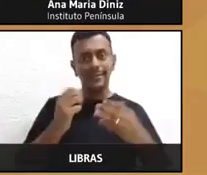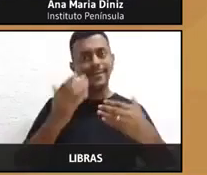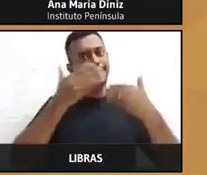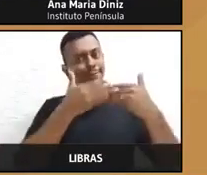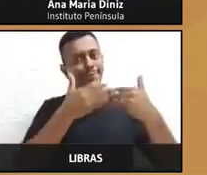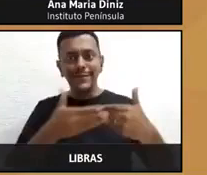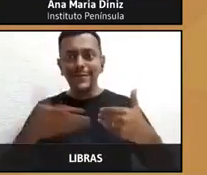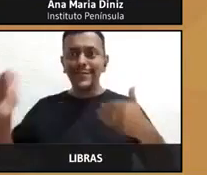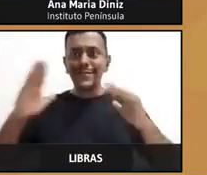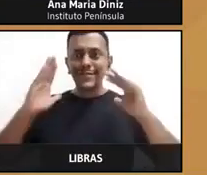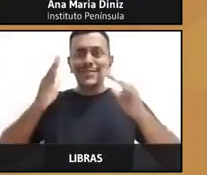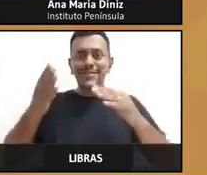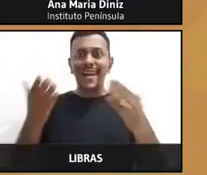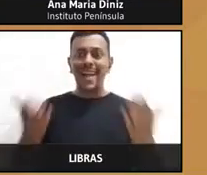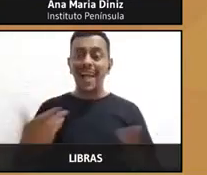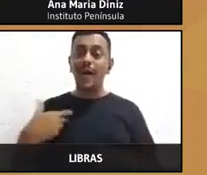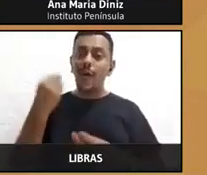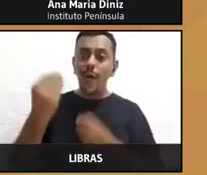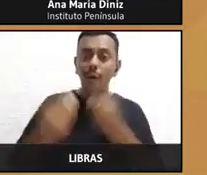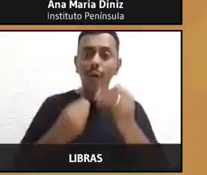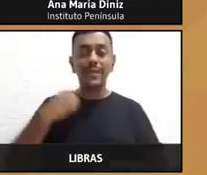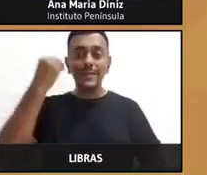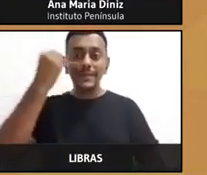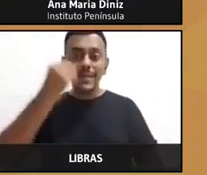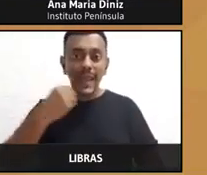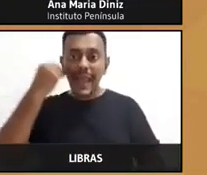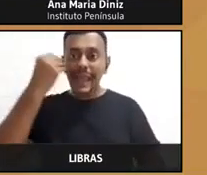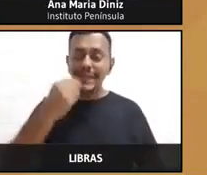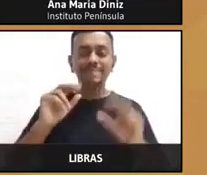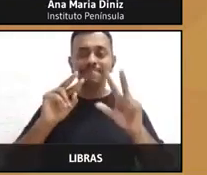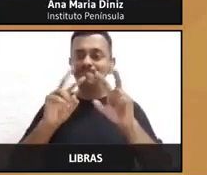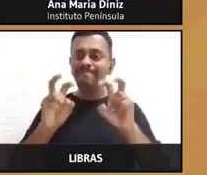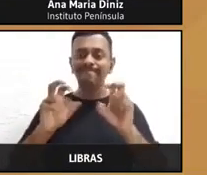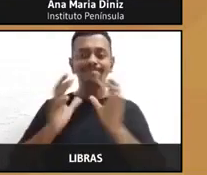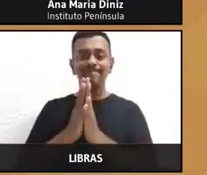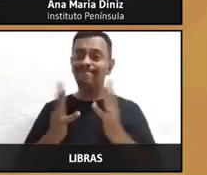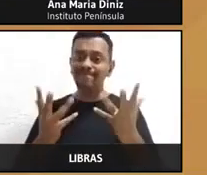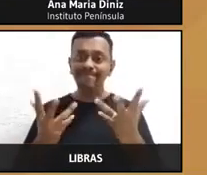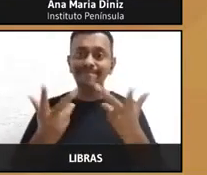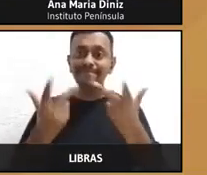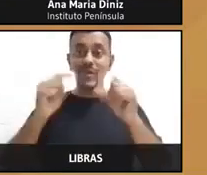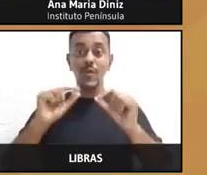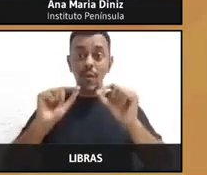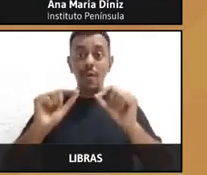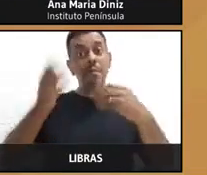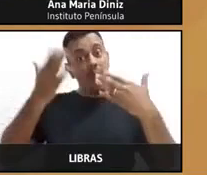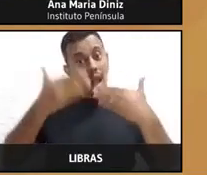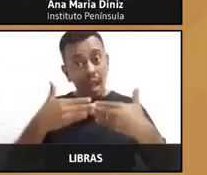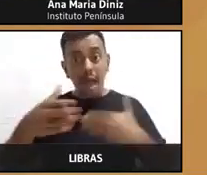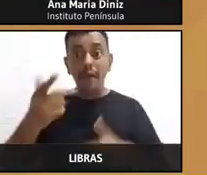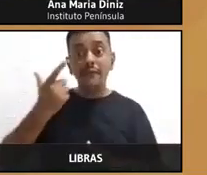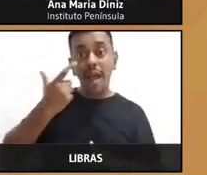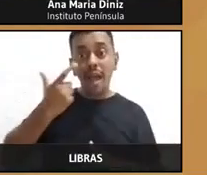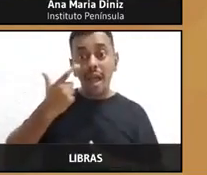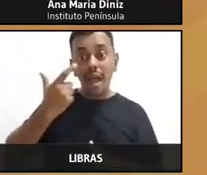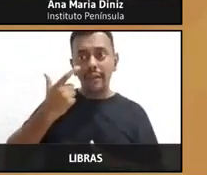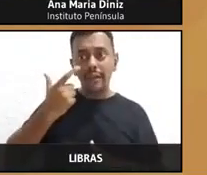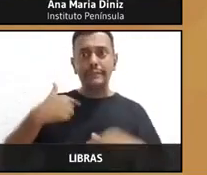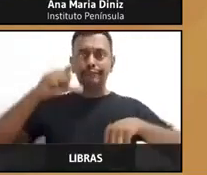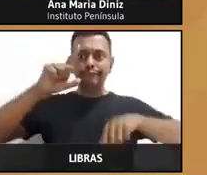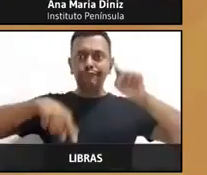ter sido uma experiência liberadora, mas vamos ver maiores